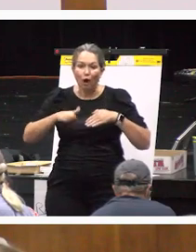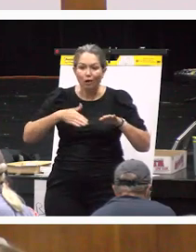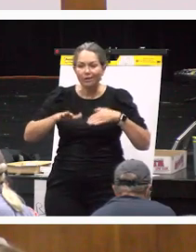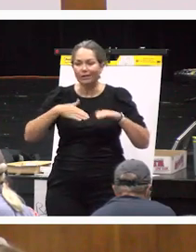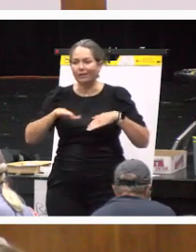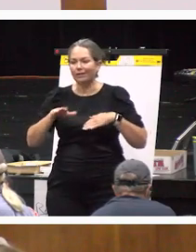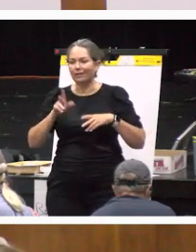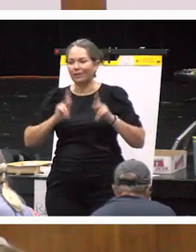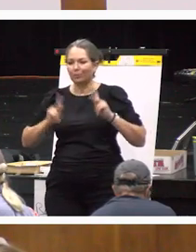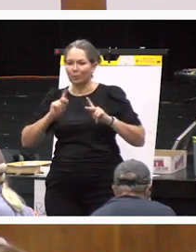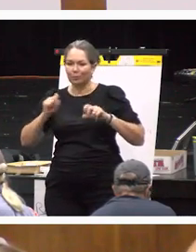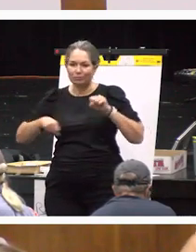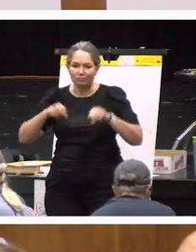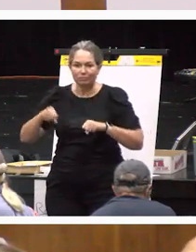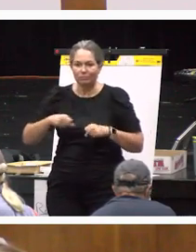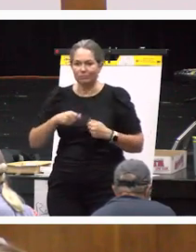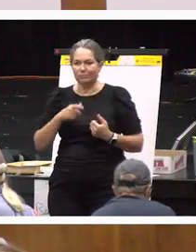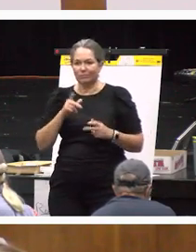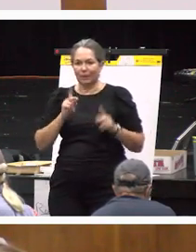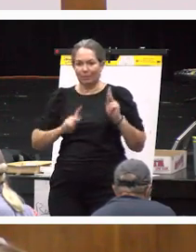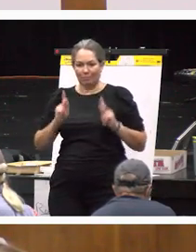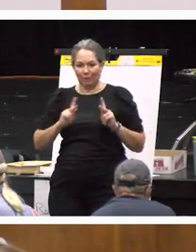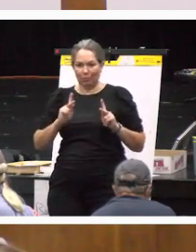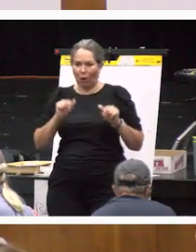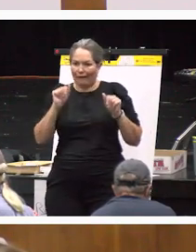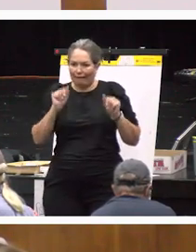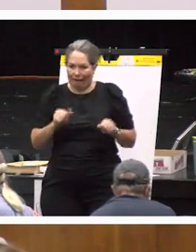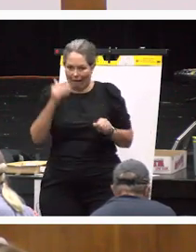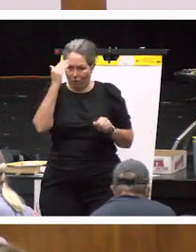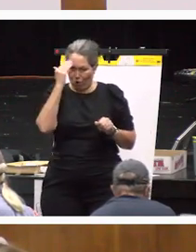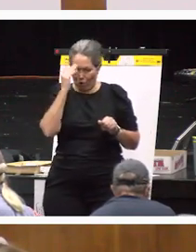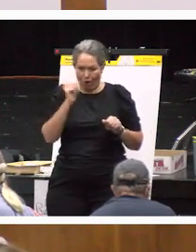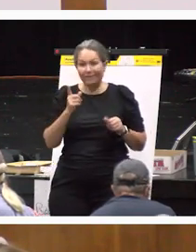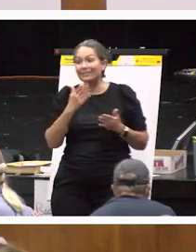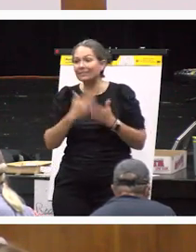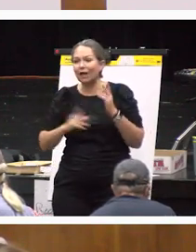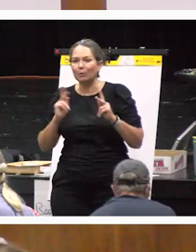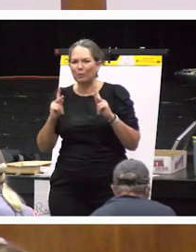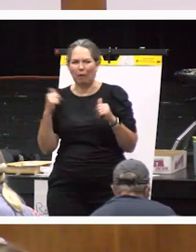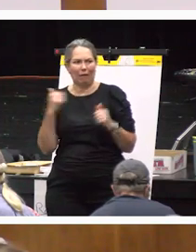have a visible crosswalk and people who bicycle but won't do it if